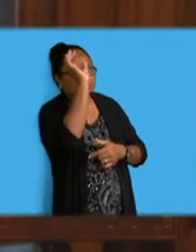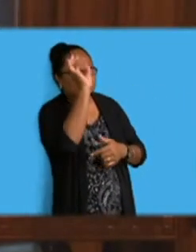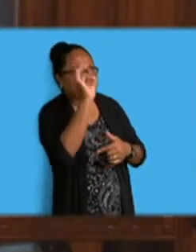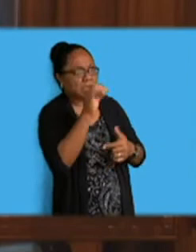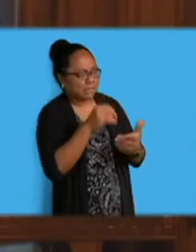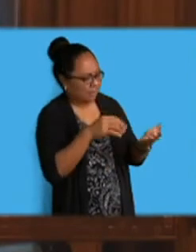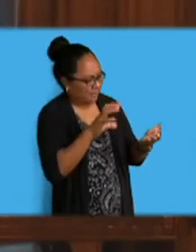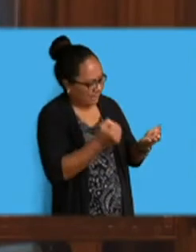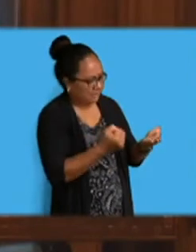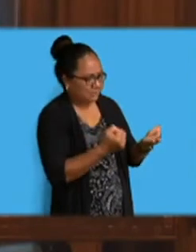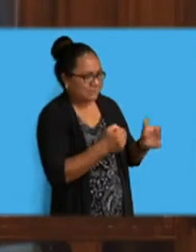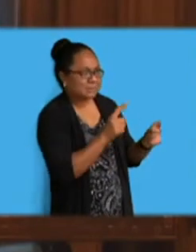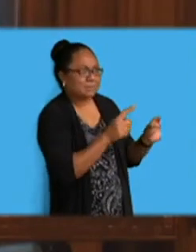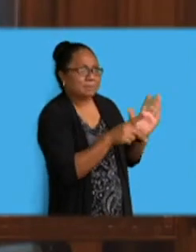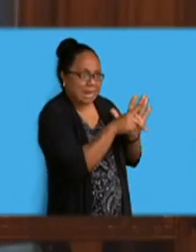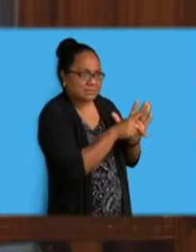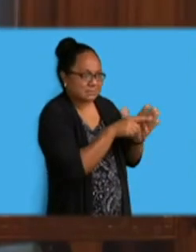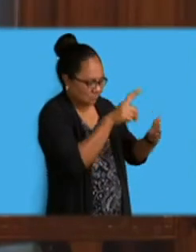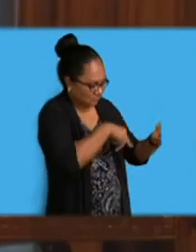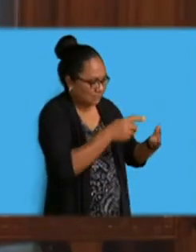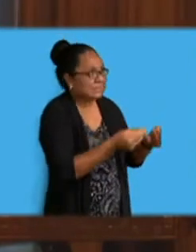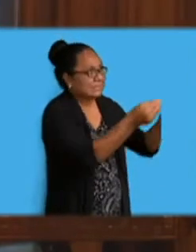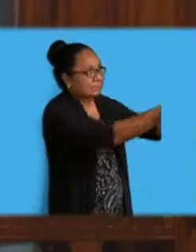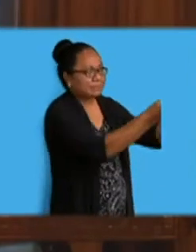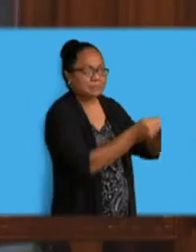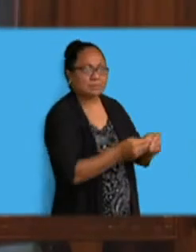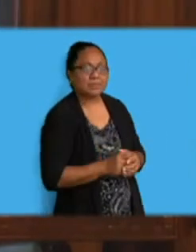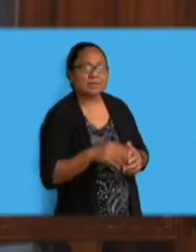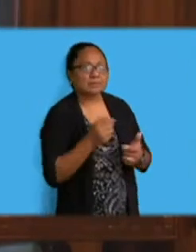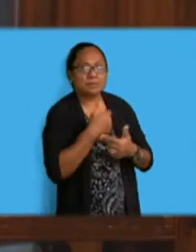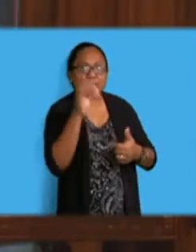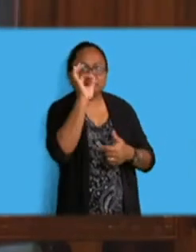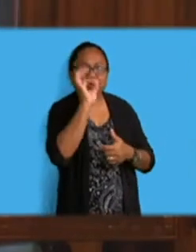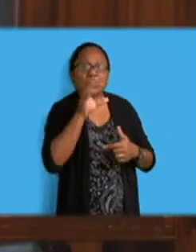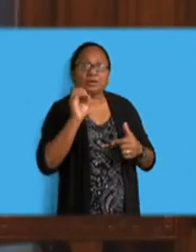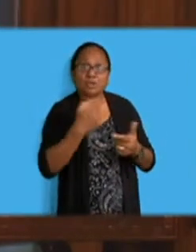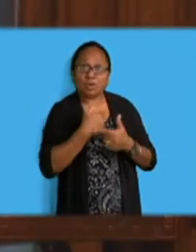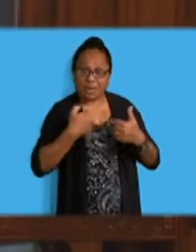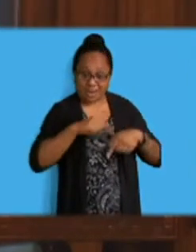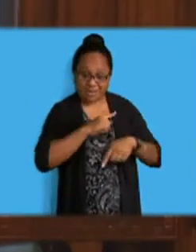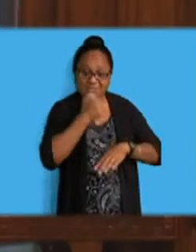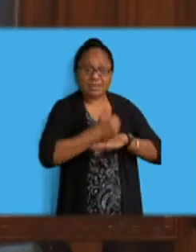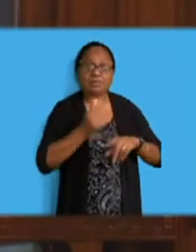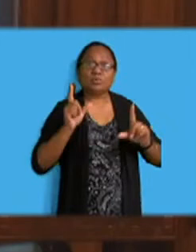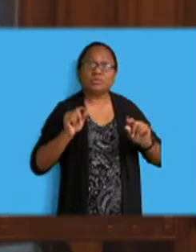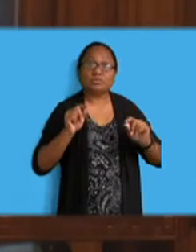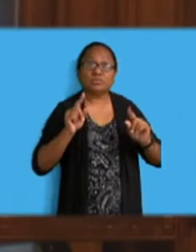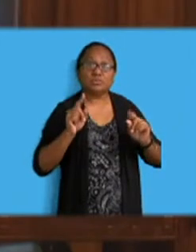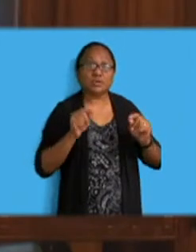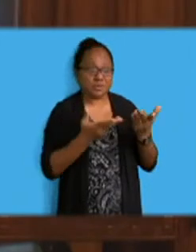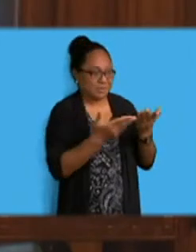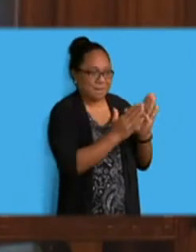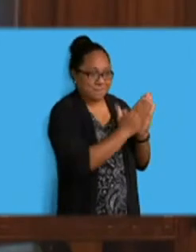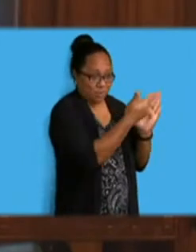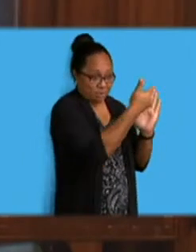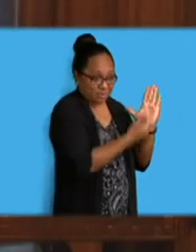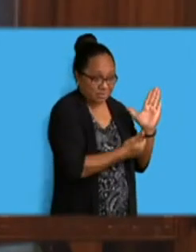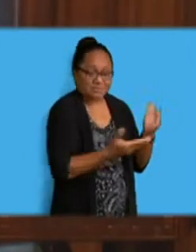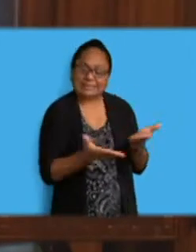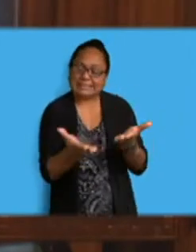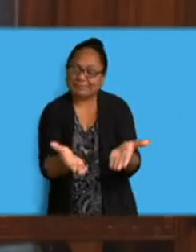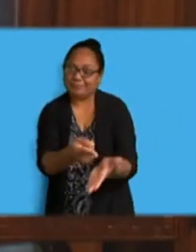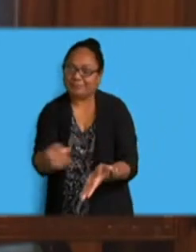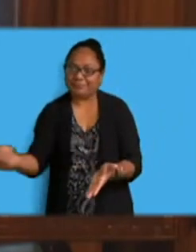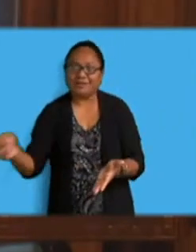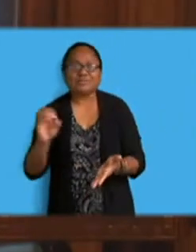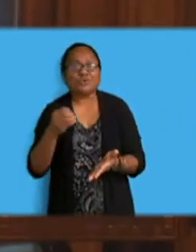quotations. So what we did this time around, Honorable Deputy Speaker, not only we gave them a hard copy of the management manual, but we also